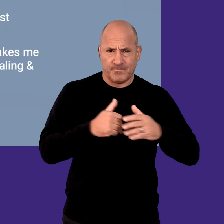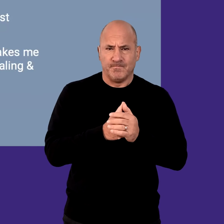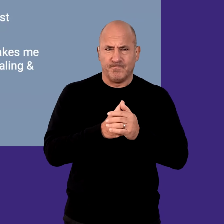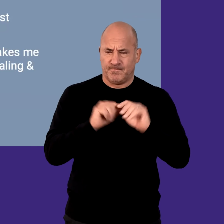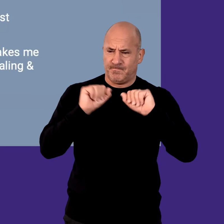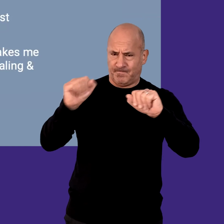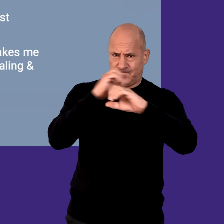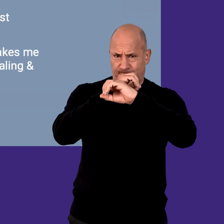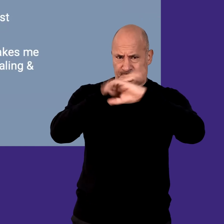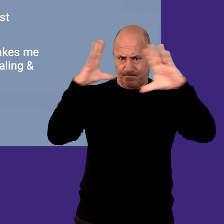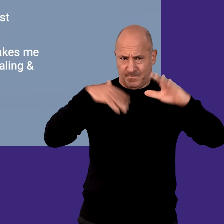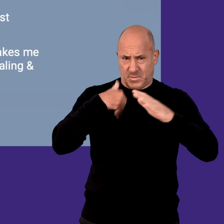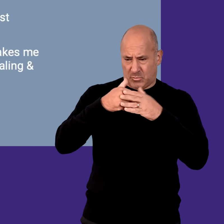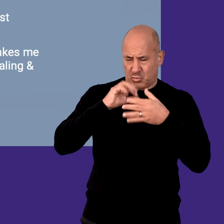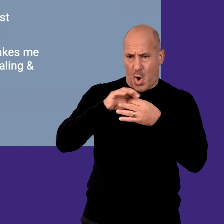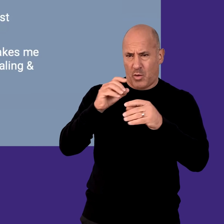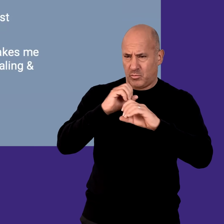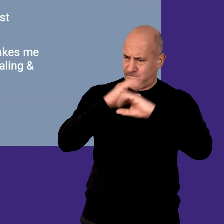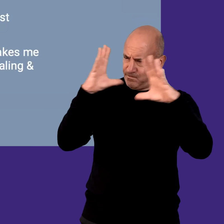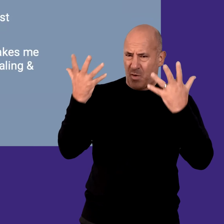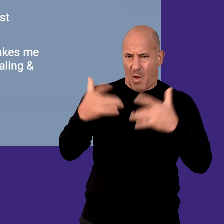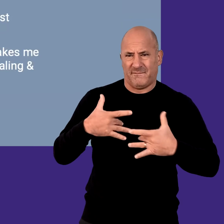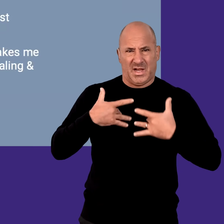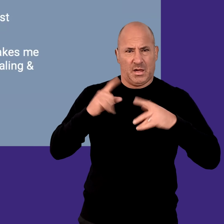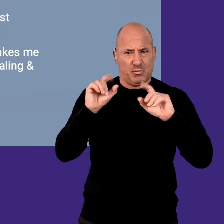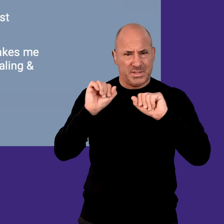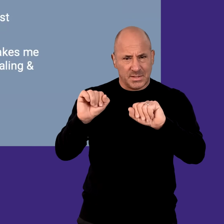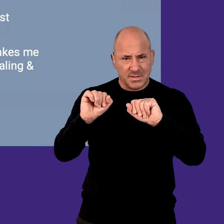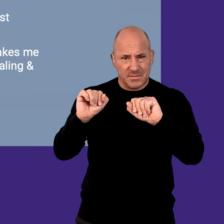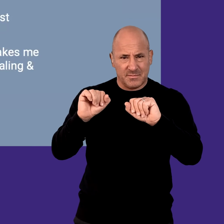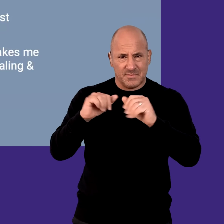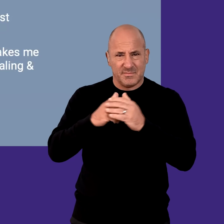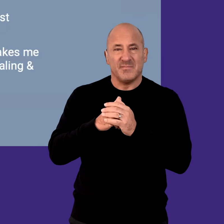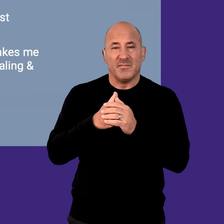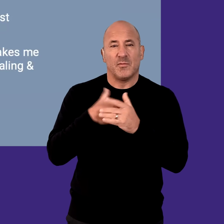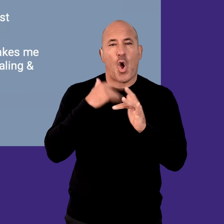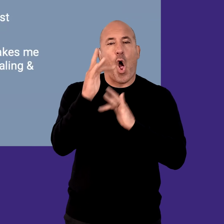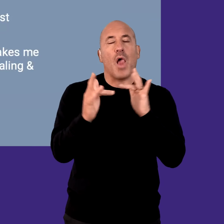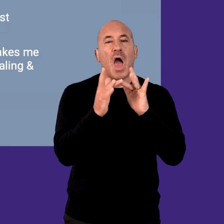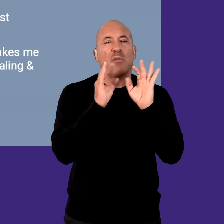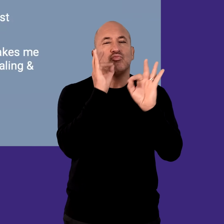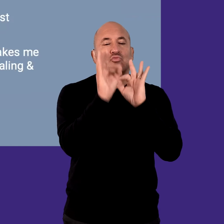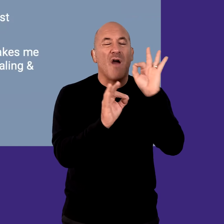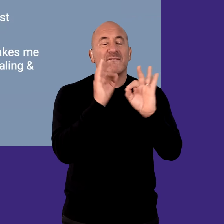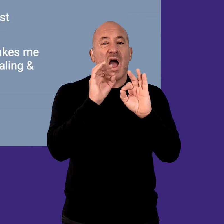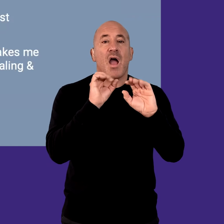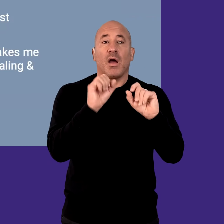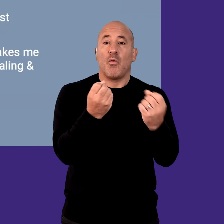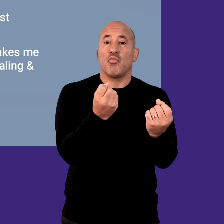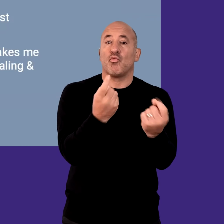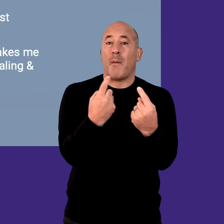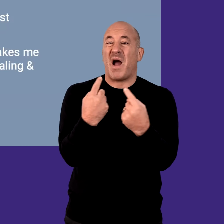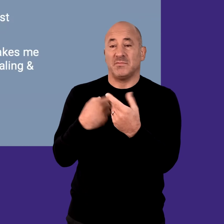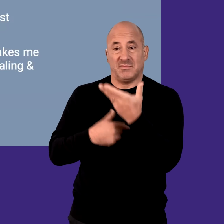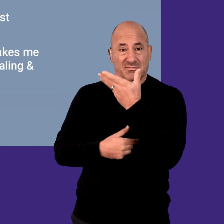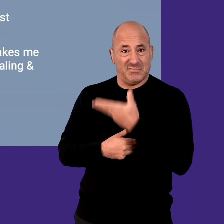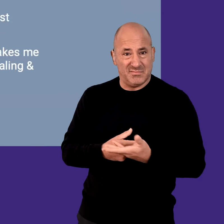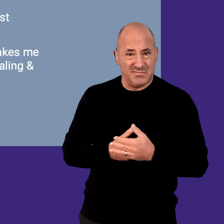baseline where the estate was when we first started working there. So these are some of the comments that we captured from